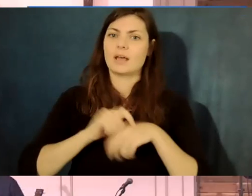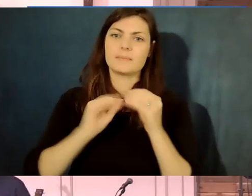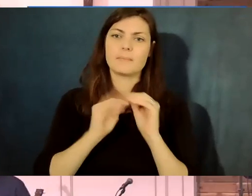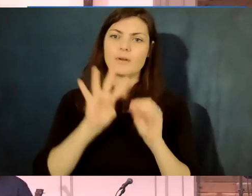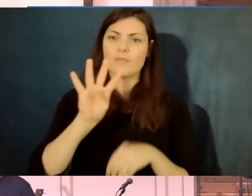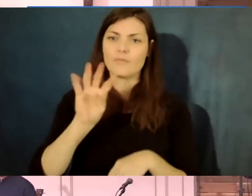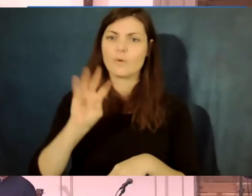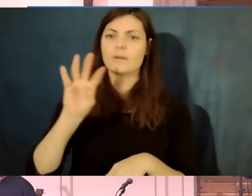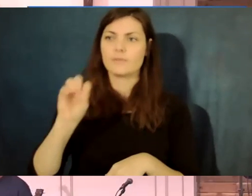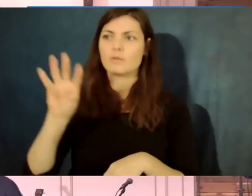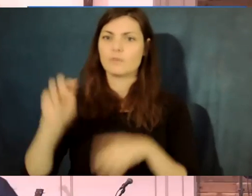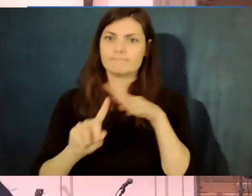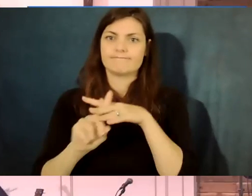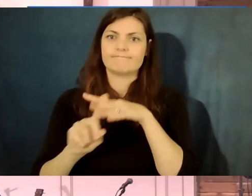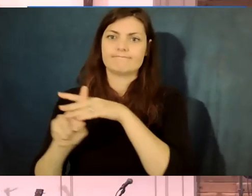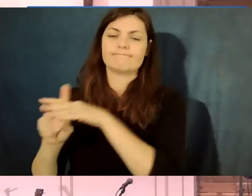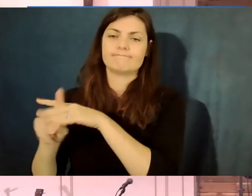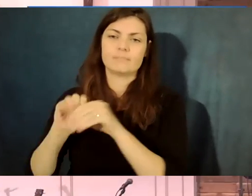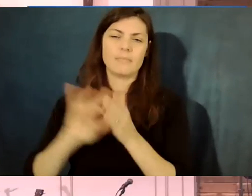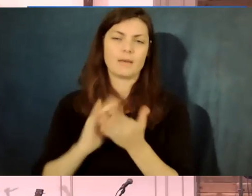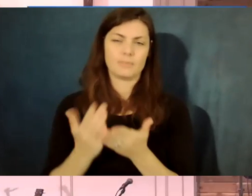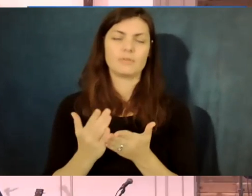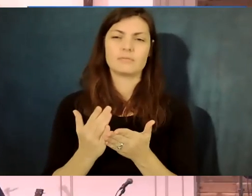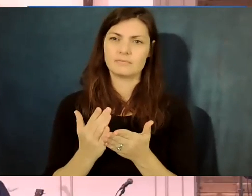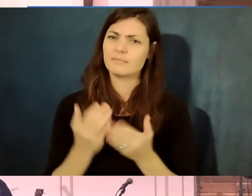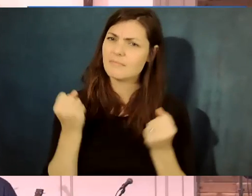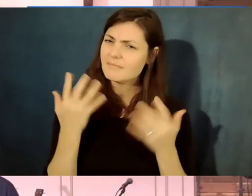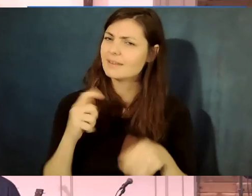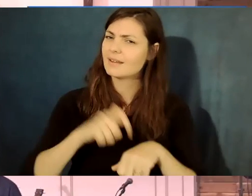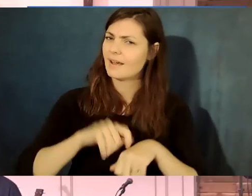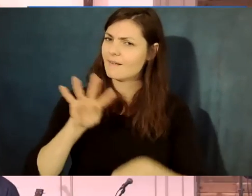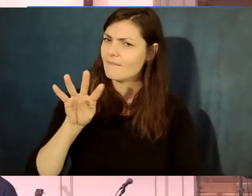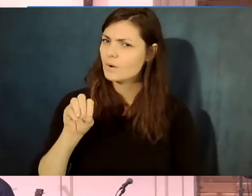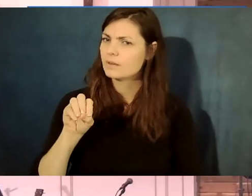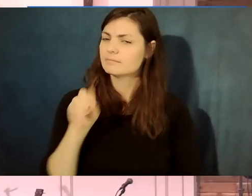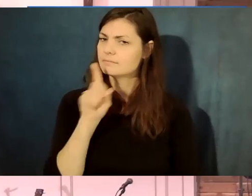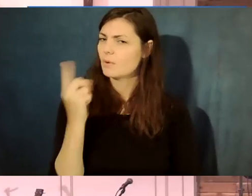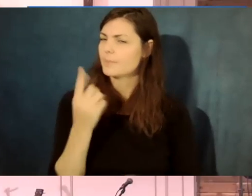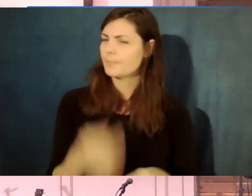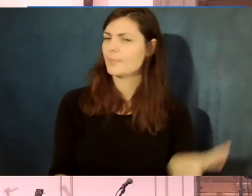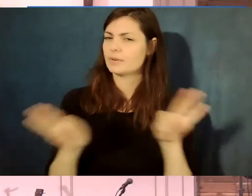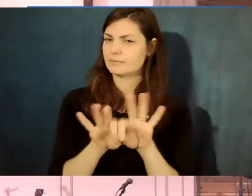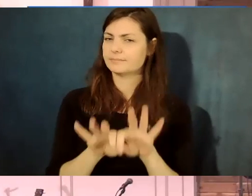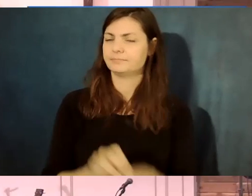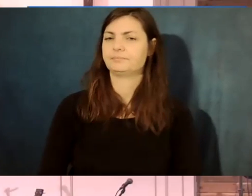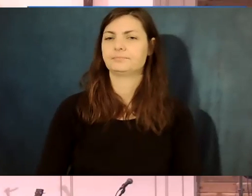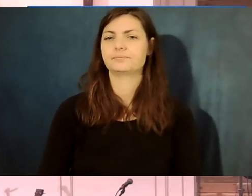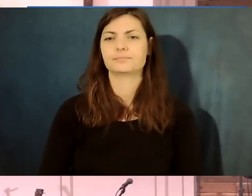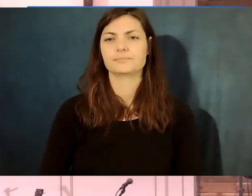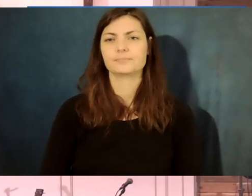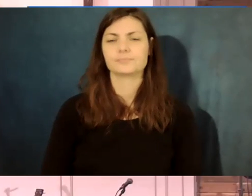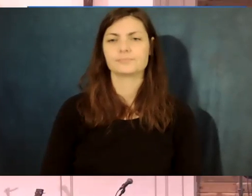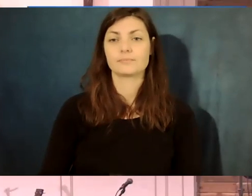that around and use it again because there are a lot of 40s, and they're meaningful in the Scripture. At this point in